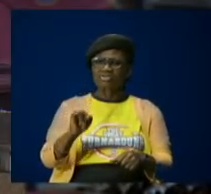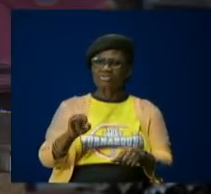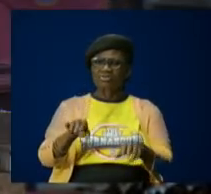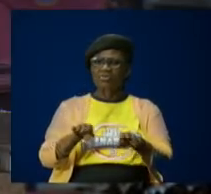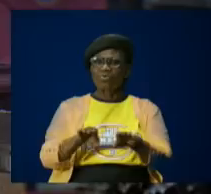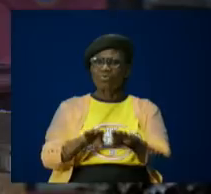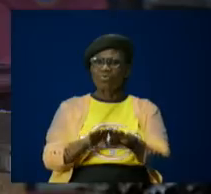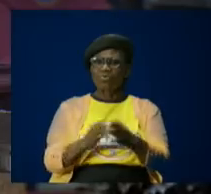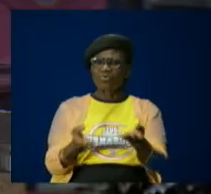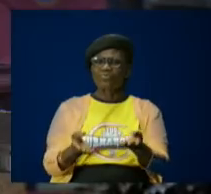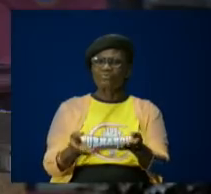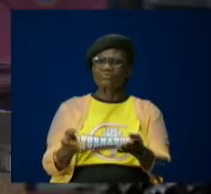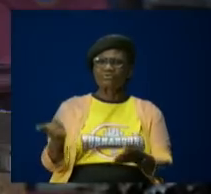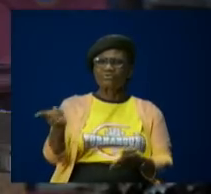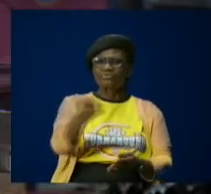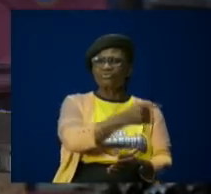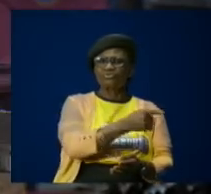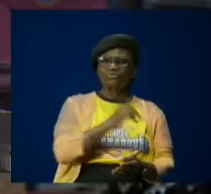speak to God